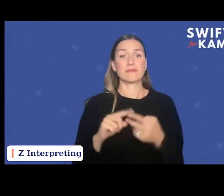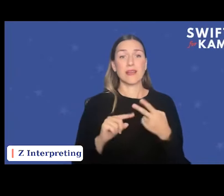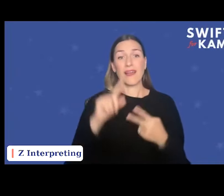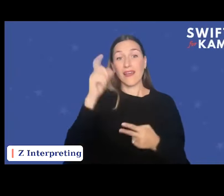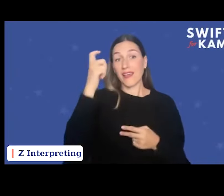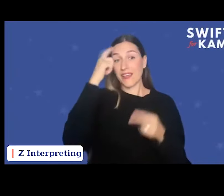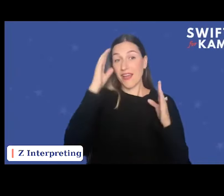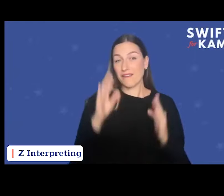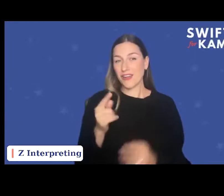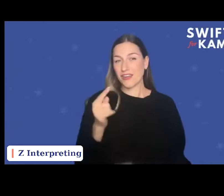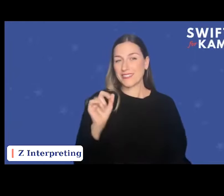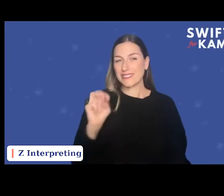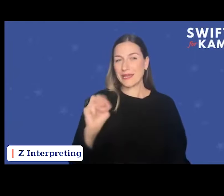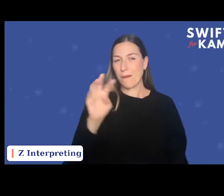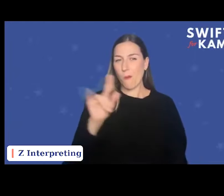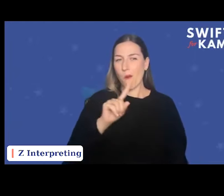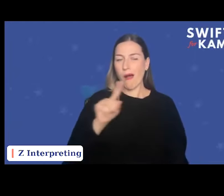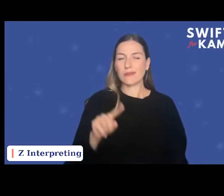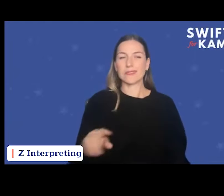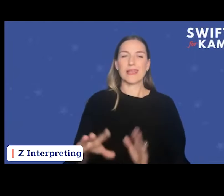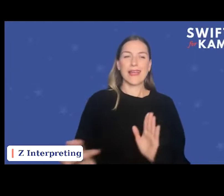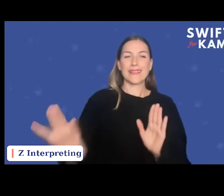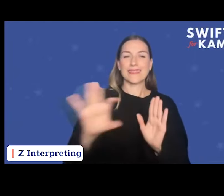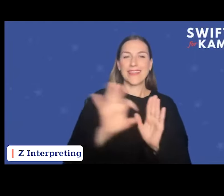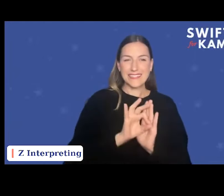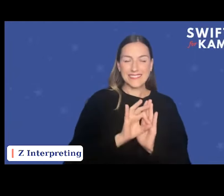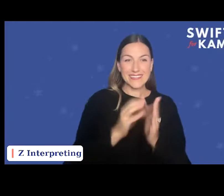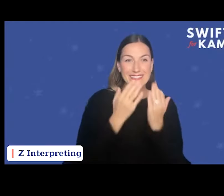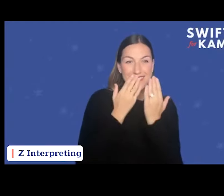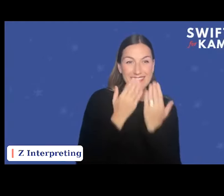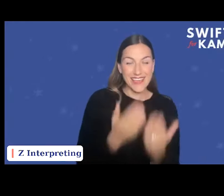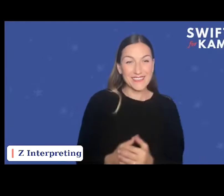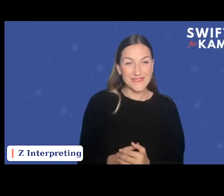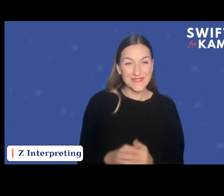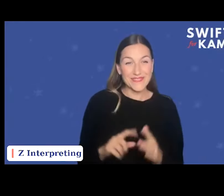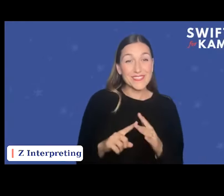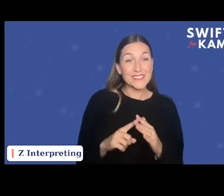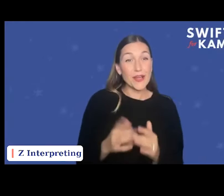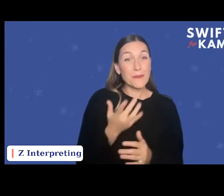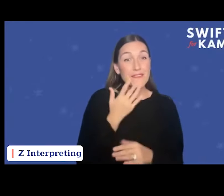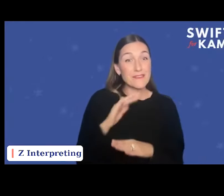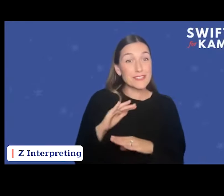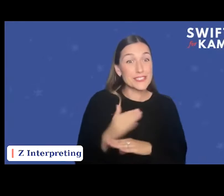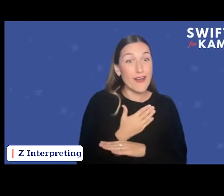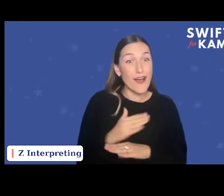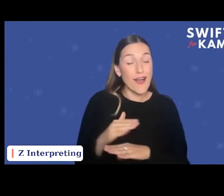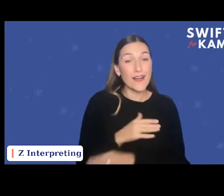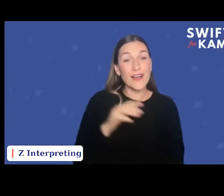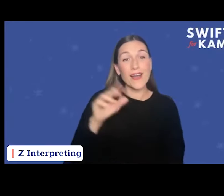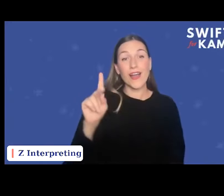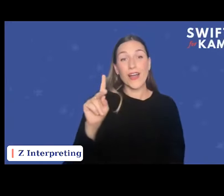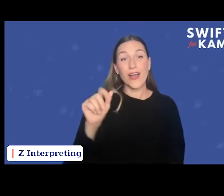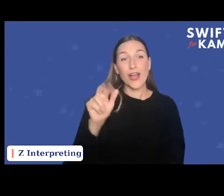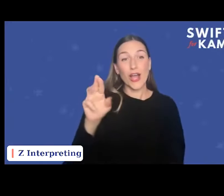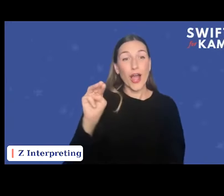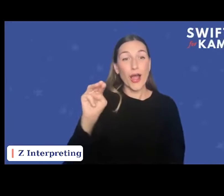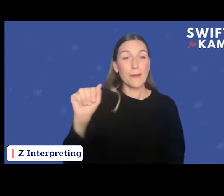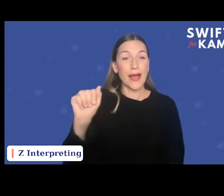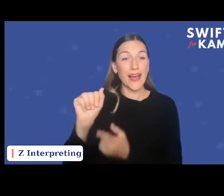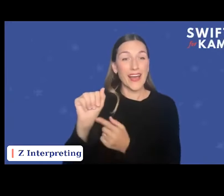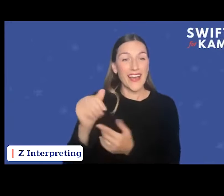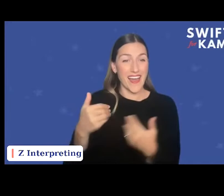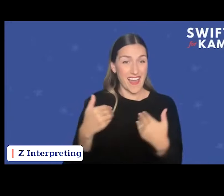Walz elected. Thank you. So let me start with my favorite song. I love karma. I have a thing or